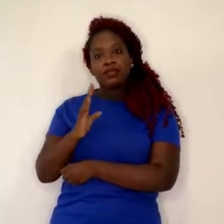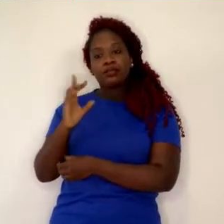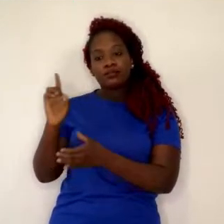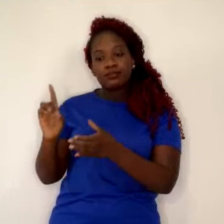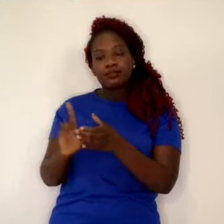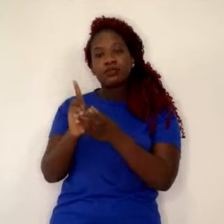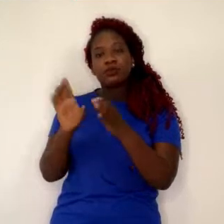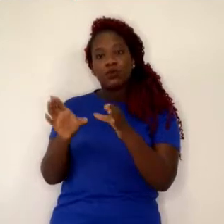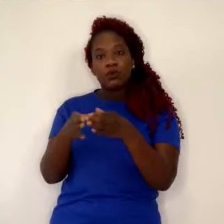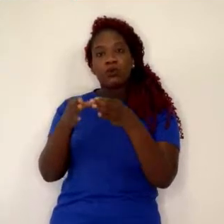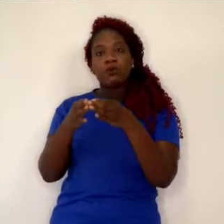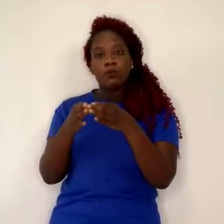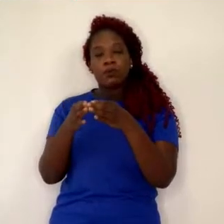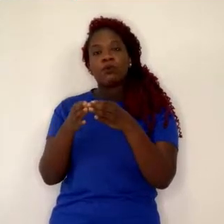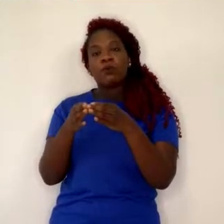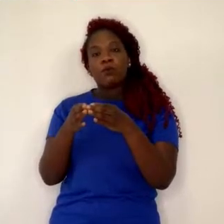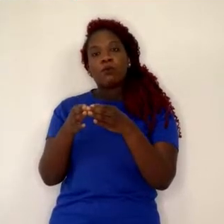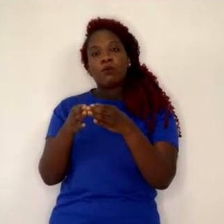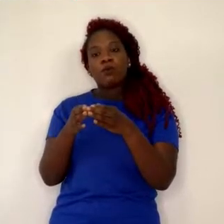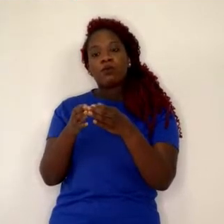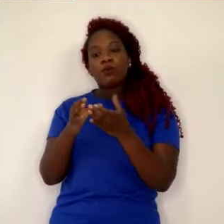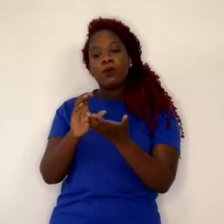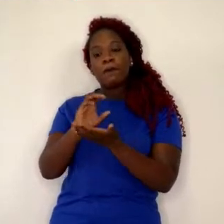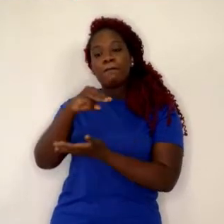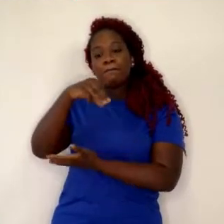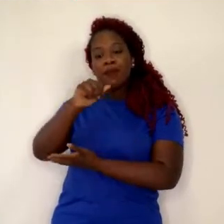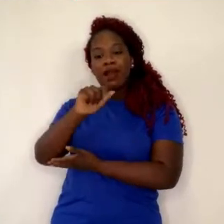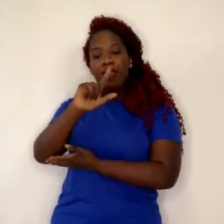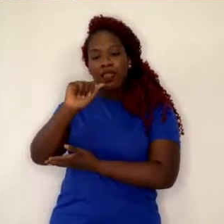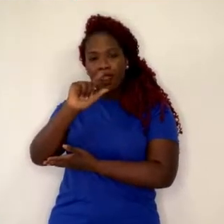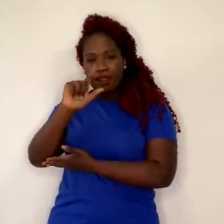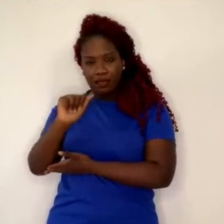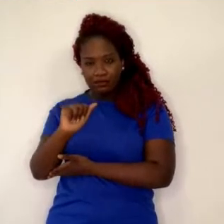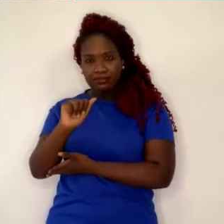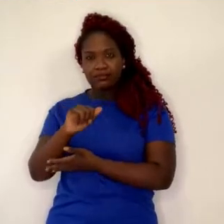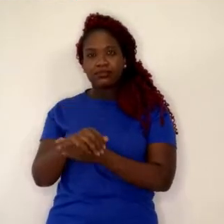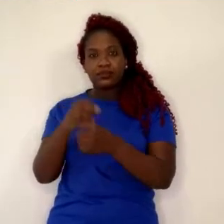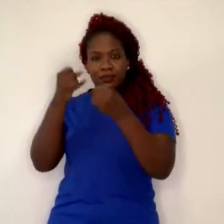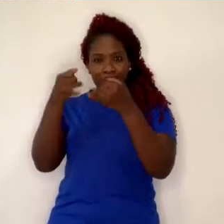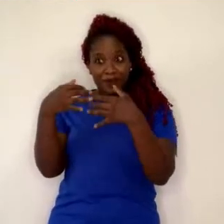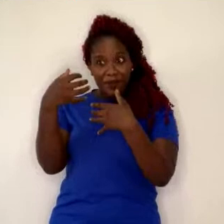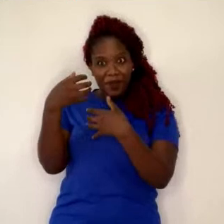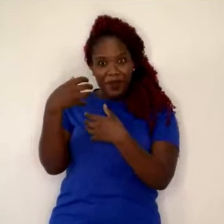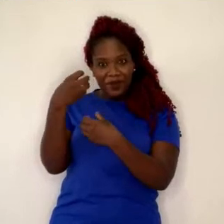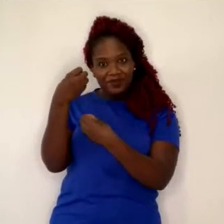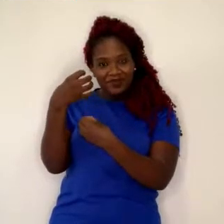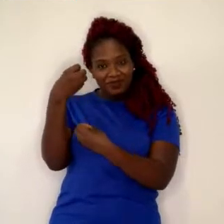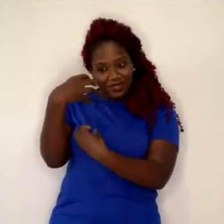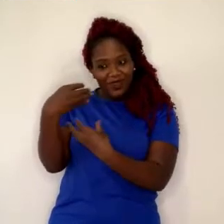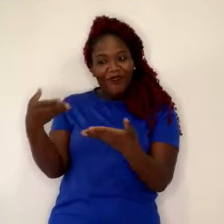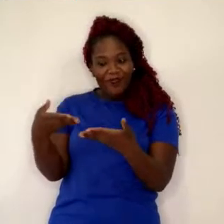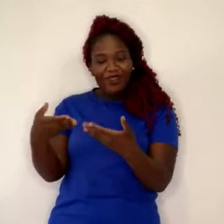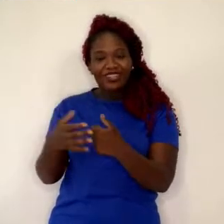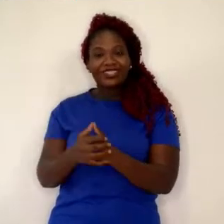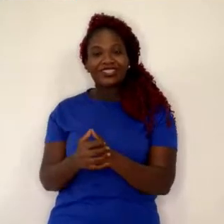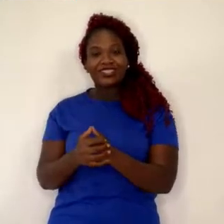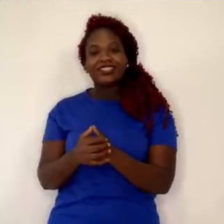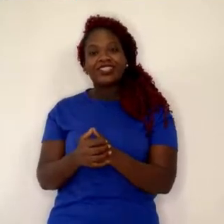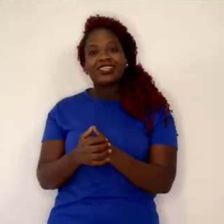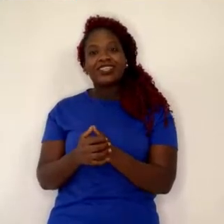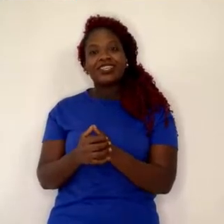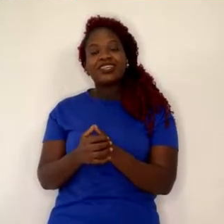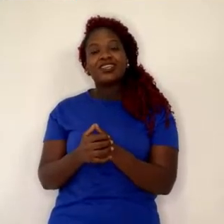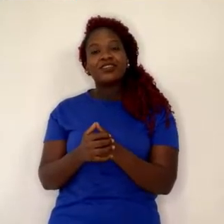who is a part of the Humacai Fundo Malá, what it means, I have learned today.